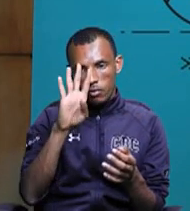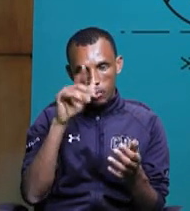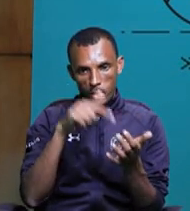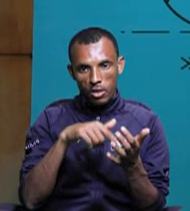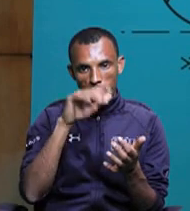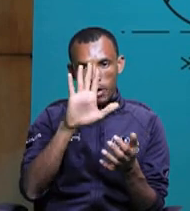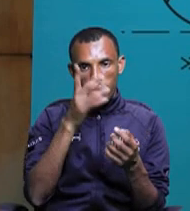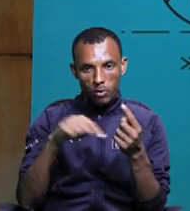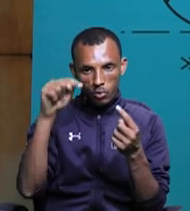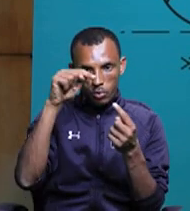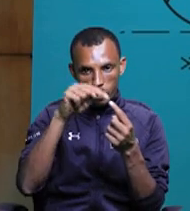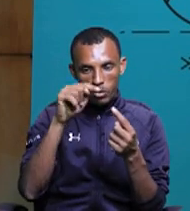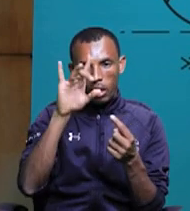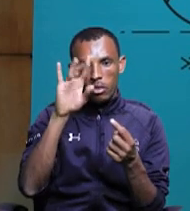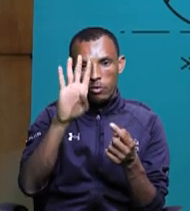74.5 up to